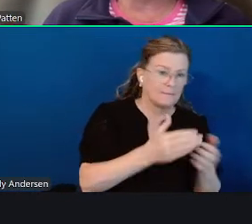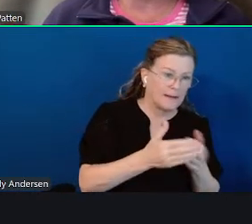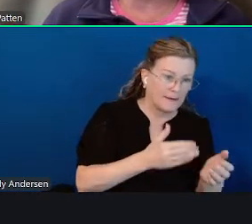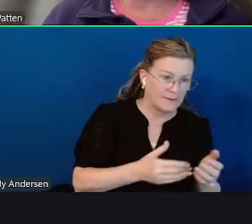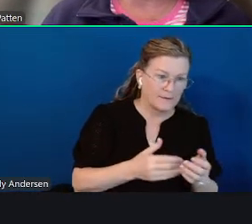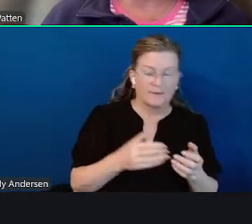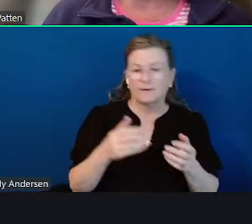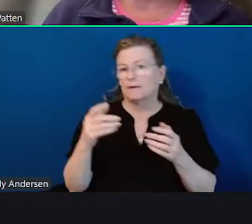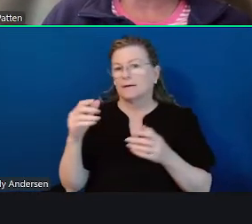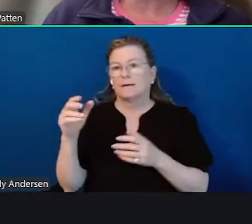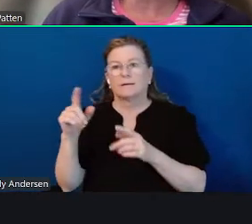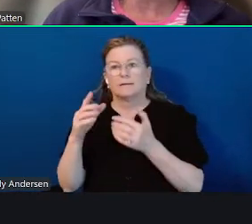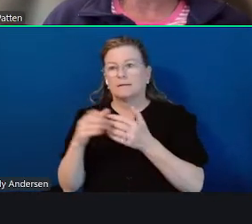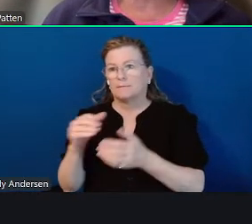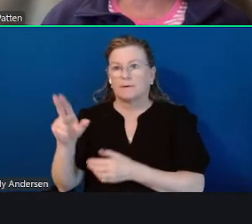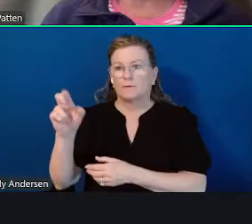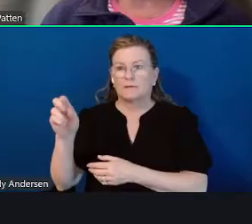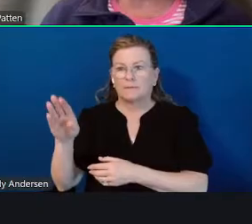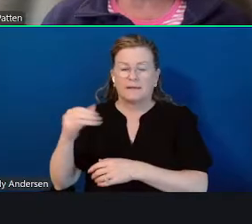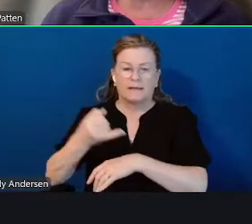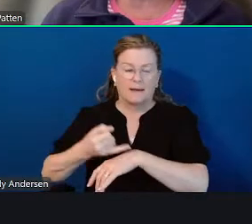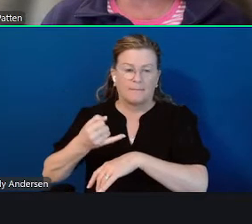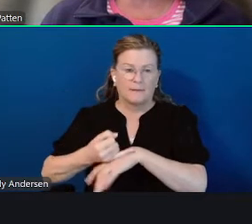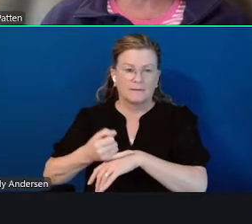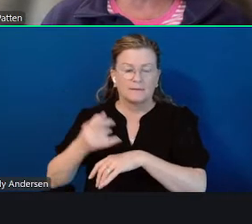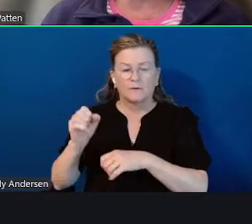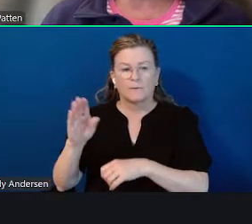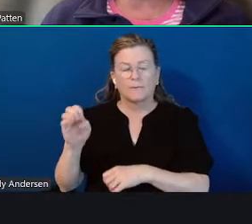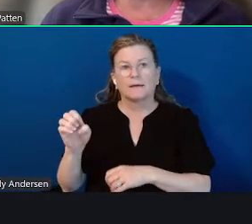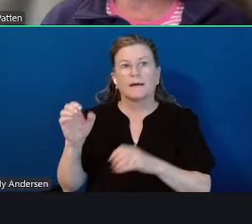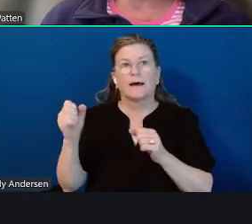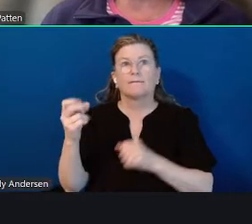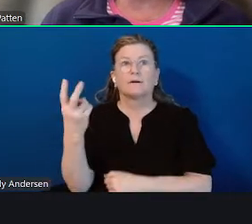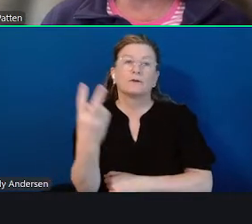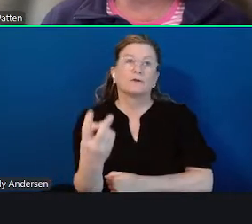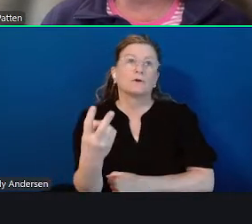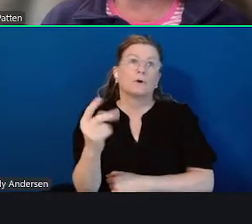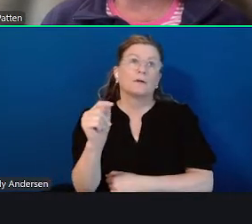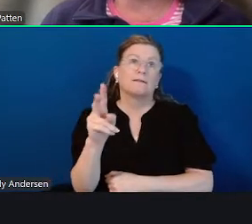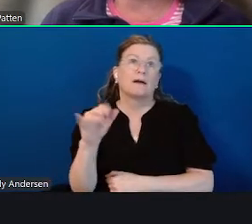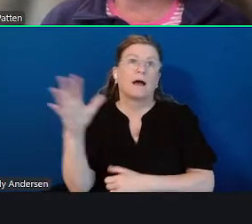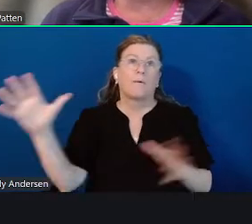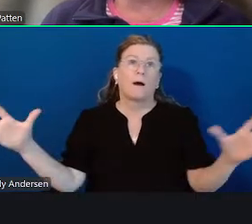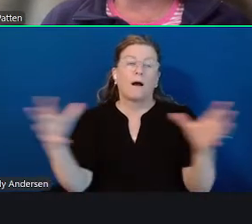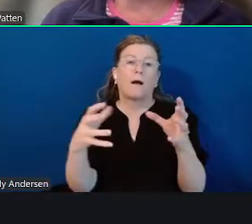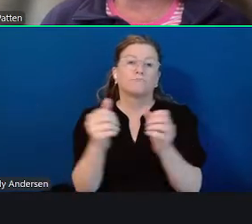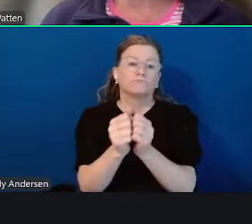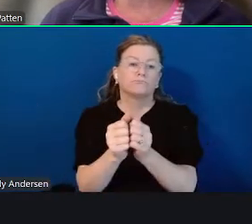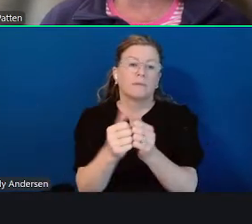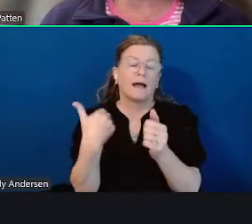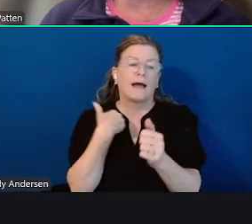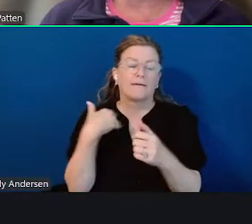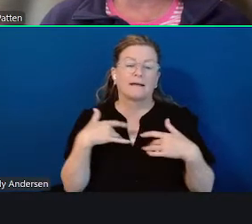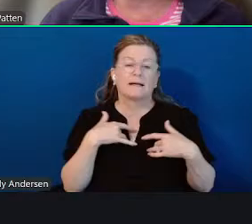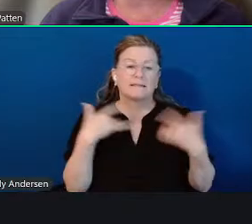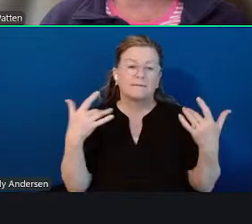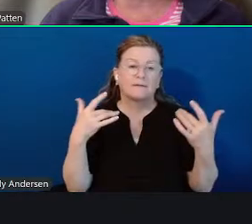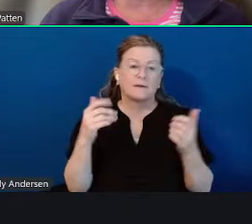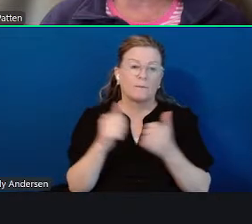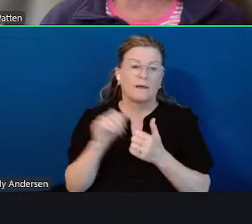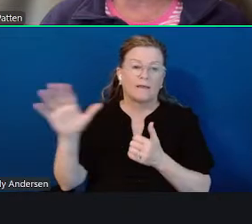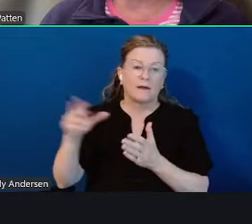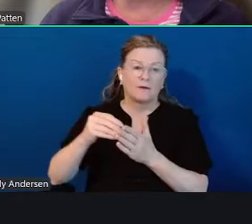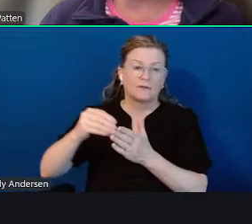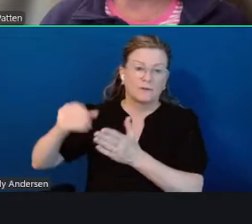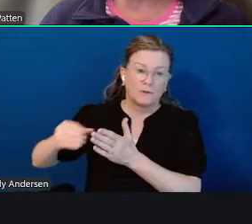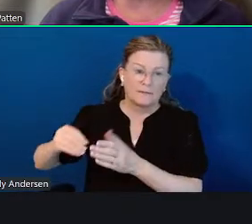they're serving in a USDB. It could be that there's 2 TVIs that want to get together and have an activity with their